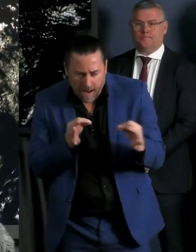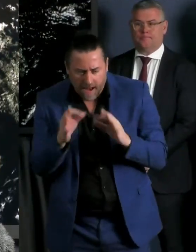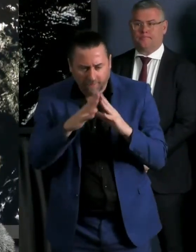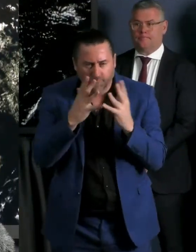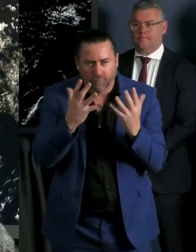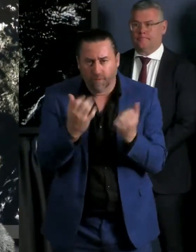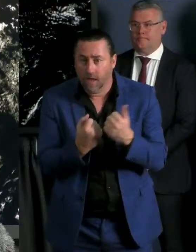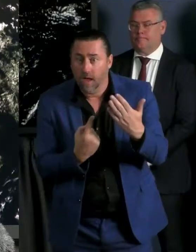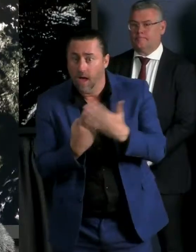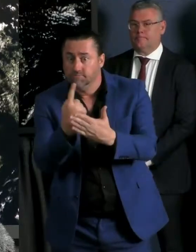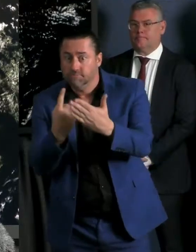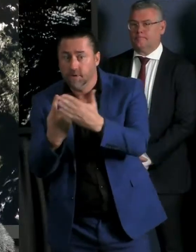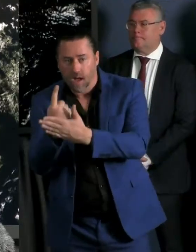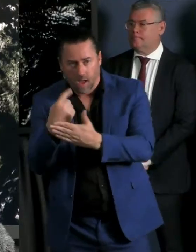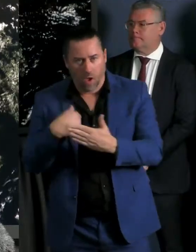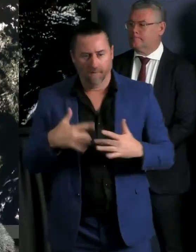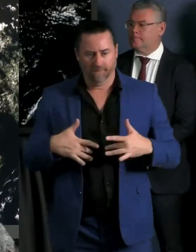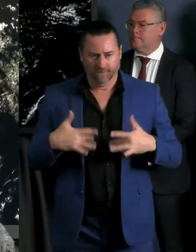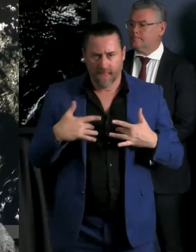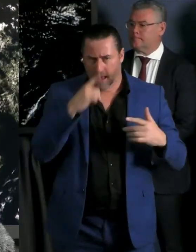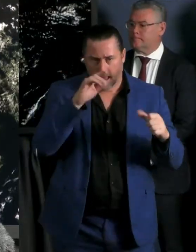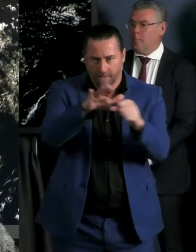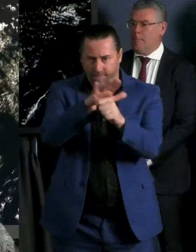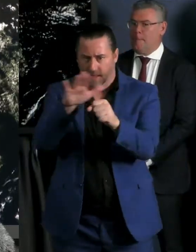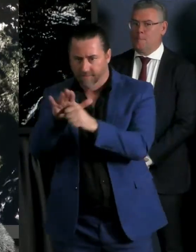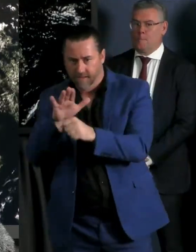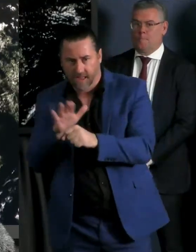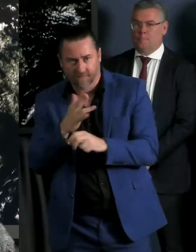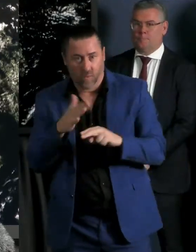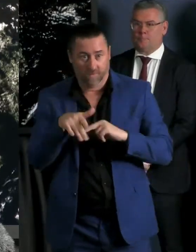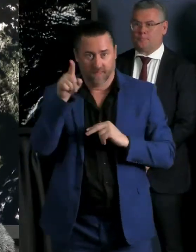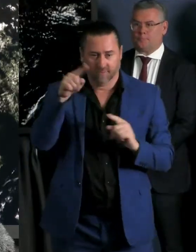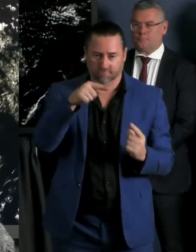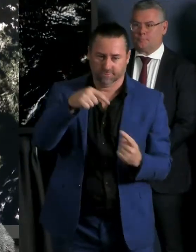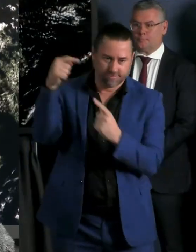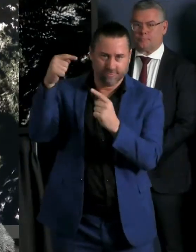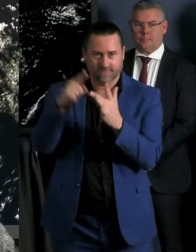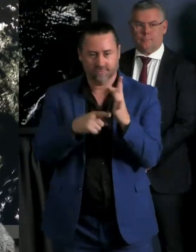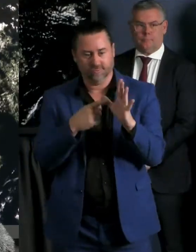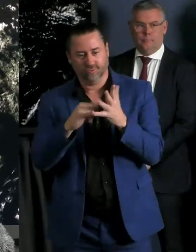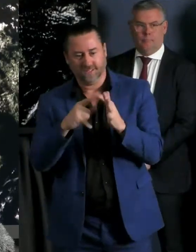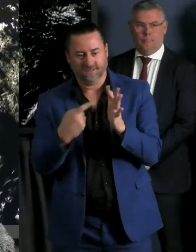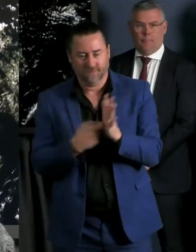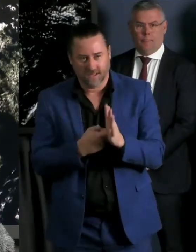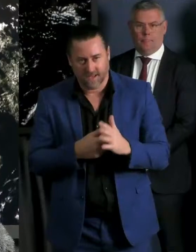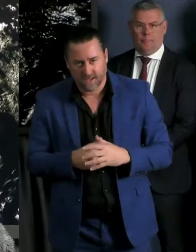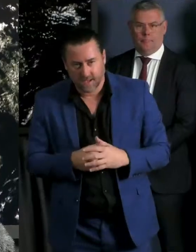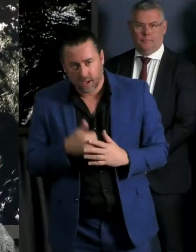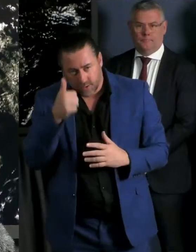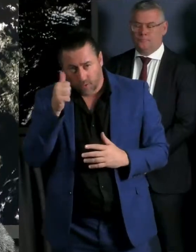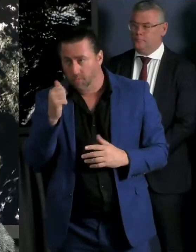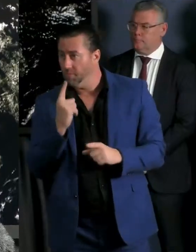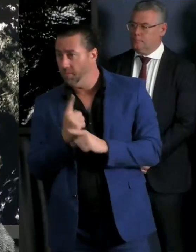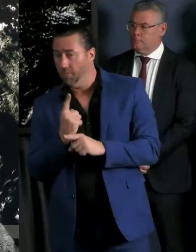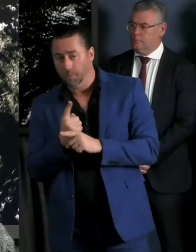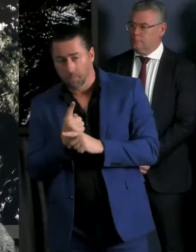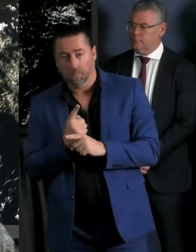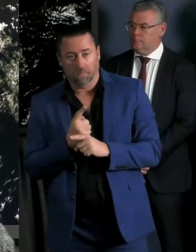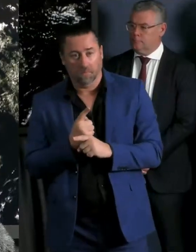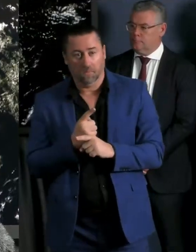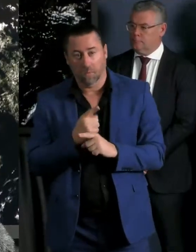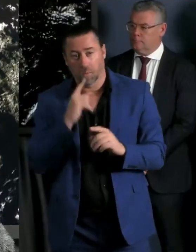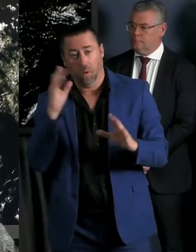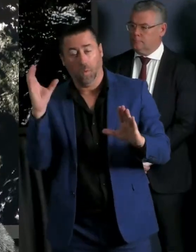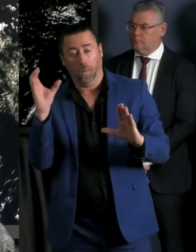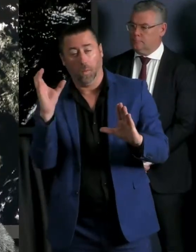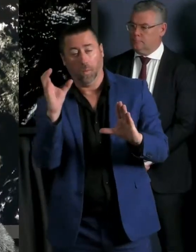to respond to Tropical Cyclone Jasper. As of this morning, we have heard that it will cross the coast potentially as a